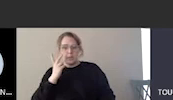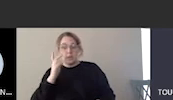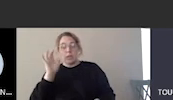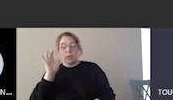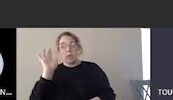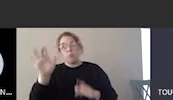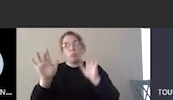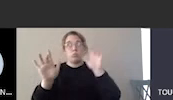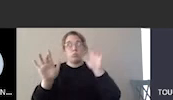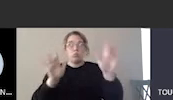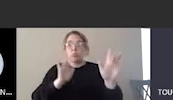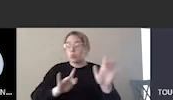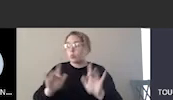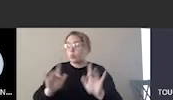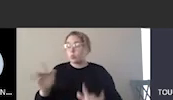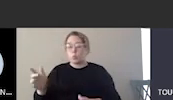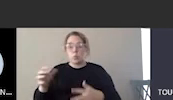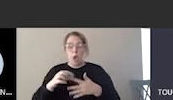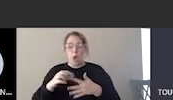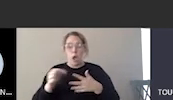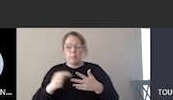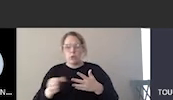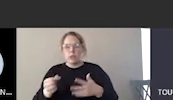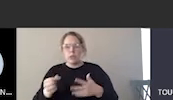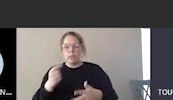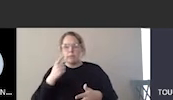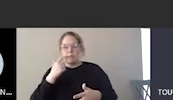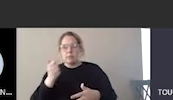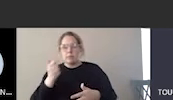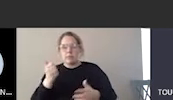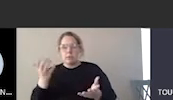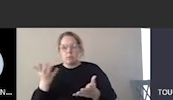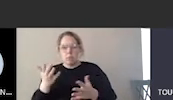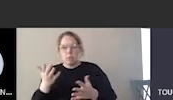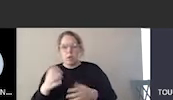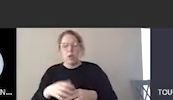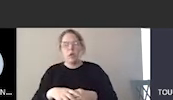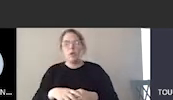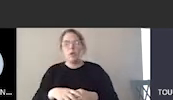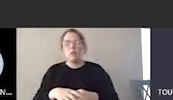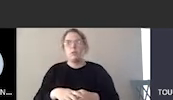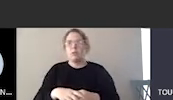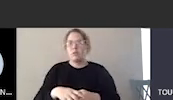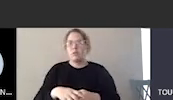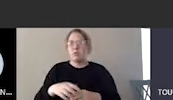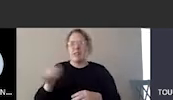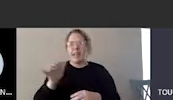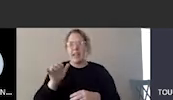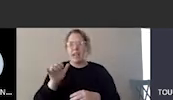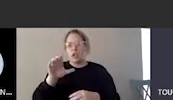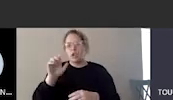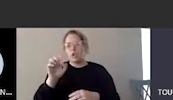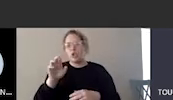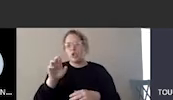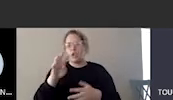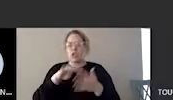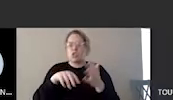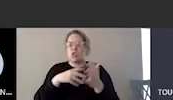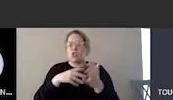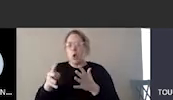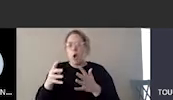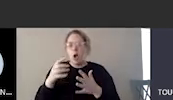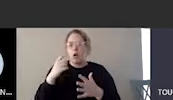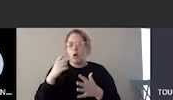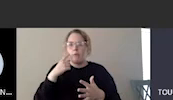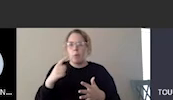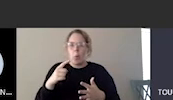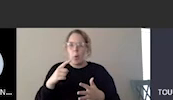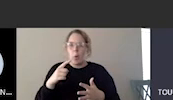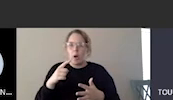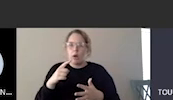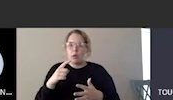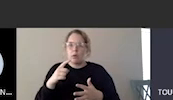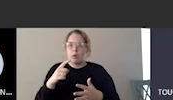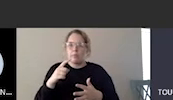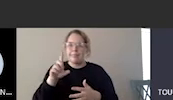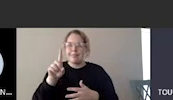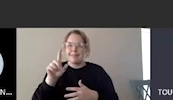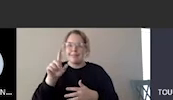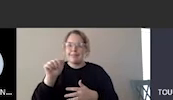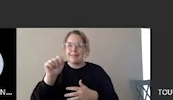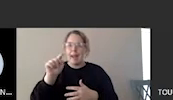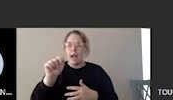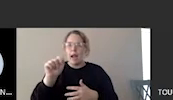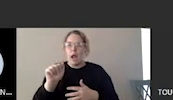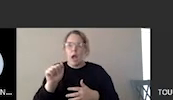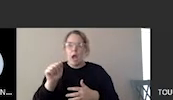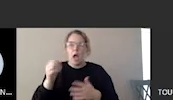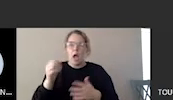Is there some kind of a chart to the analytics, I guess you're saying, afterwards? There's not, and that's why I said I'm